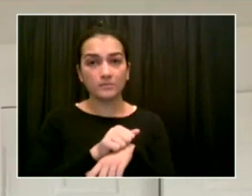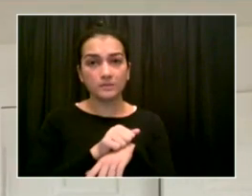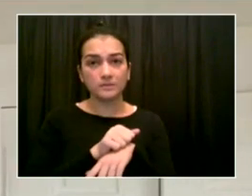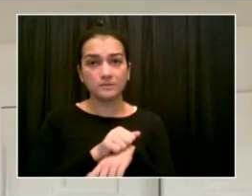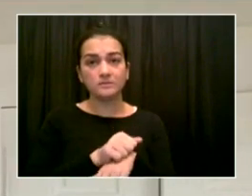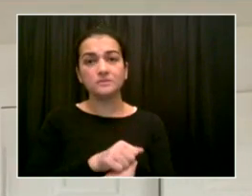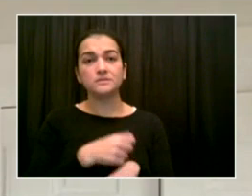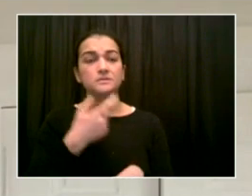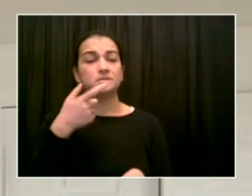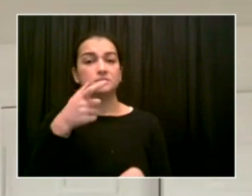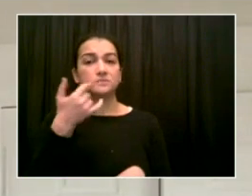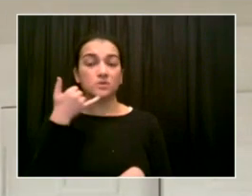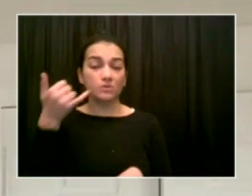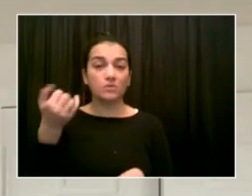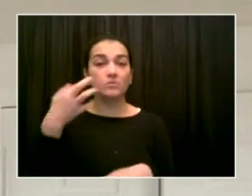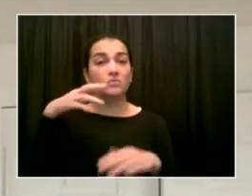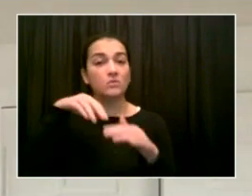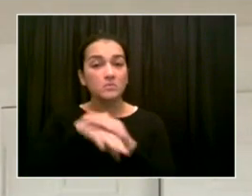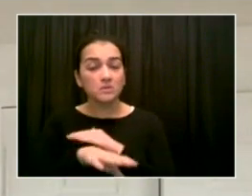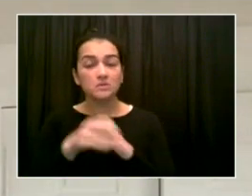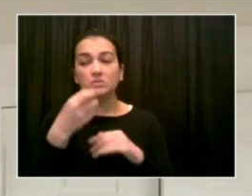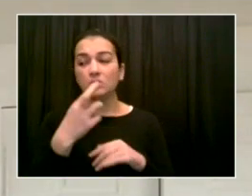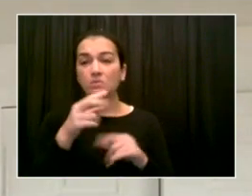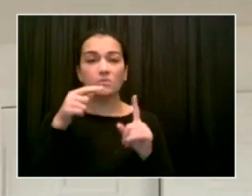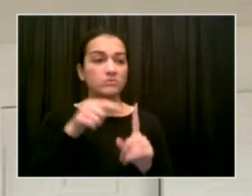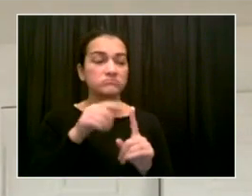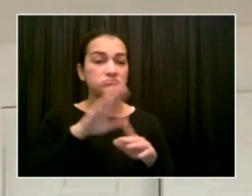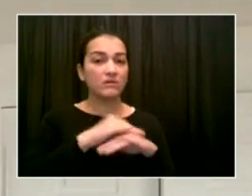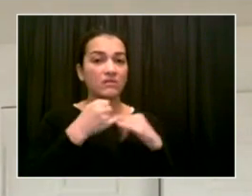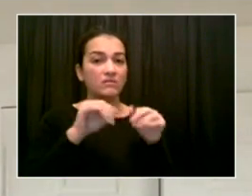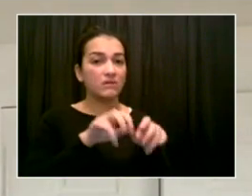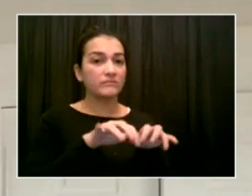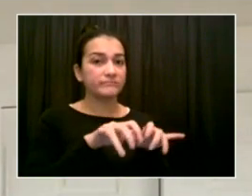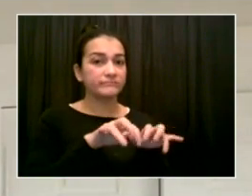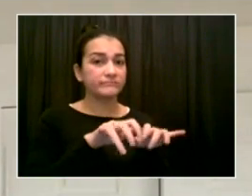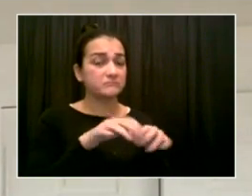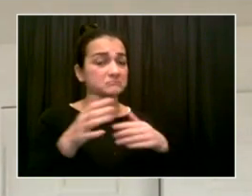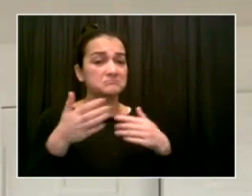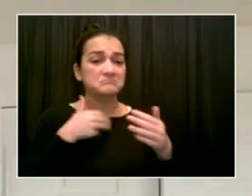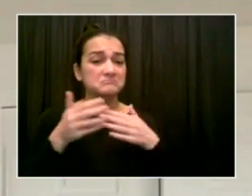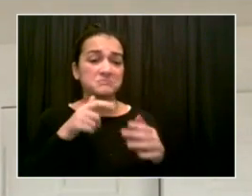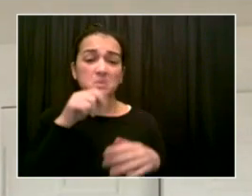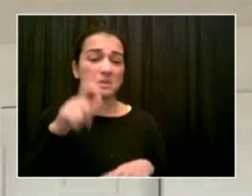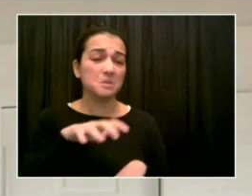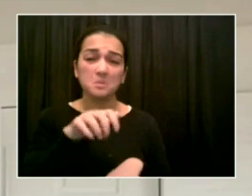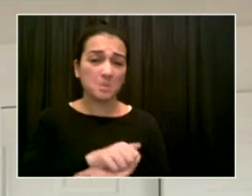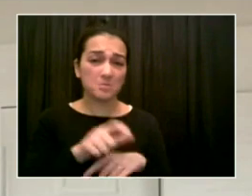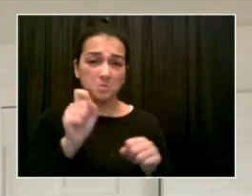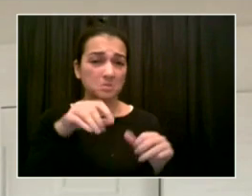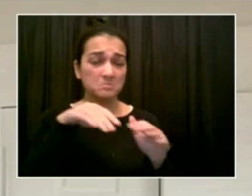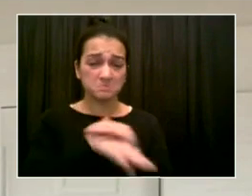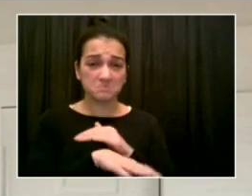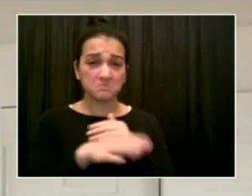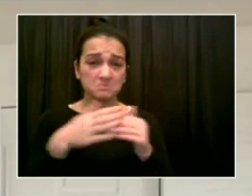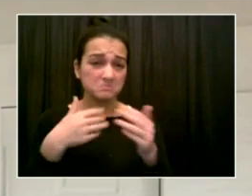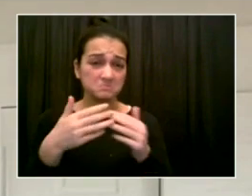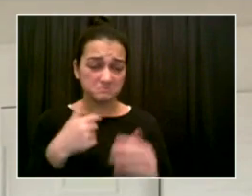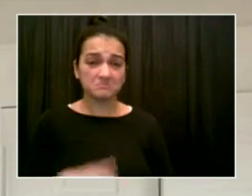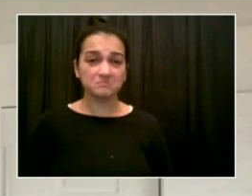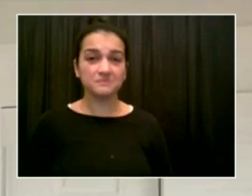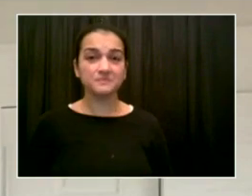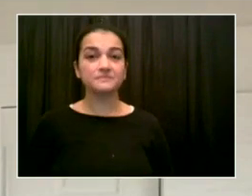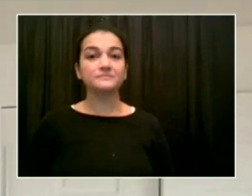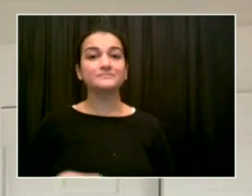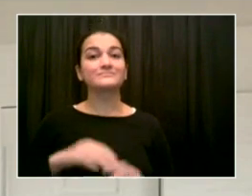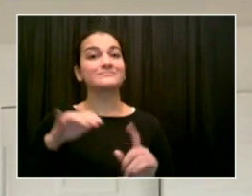vaccinefinder.nyc.gov. So we want everyone to live their healthiest life this holiday season. I can't wait to spend time with my closest family